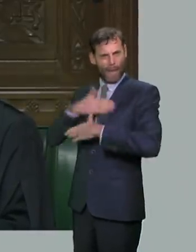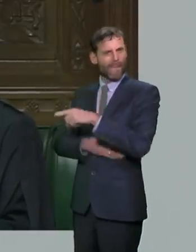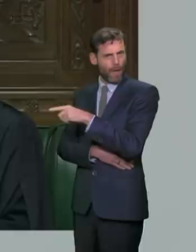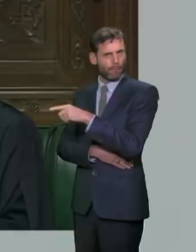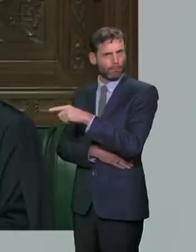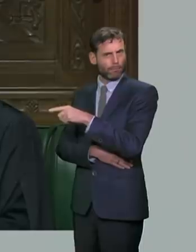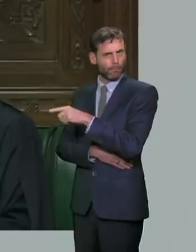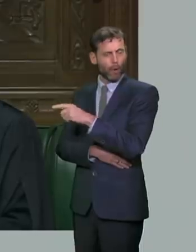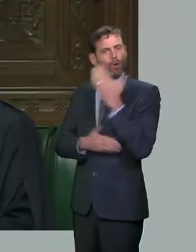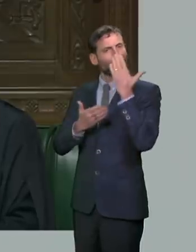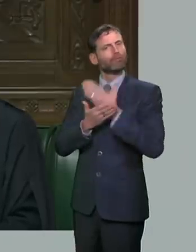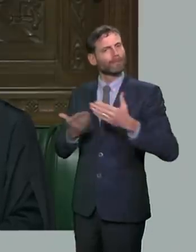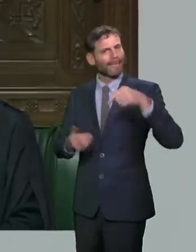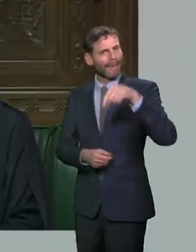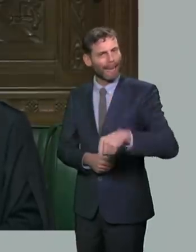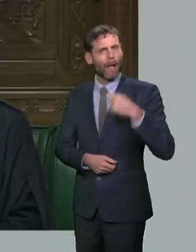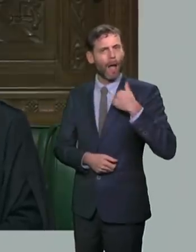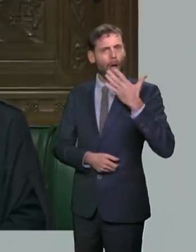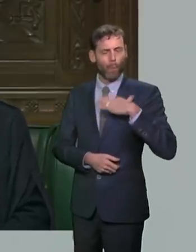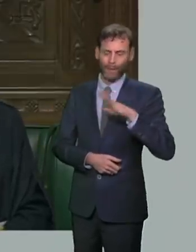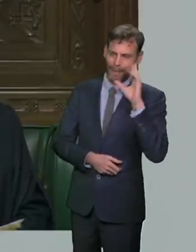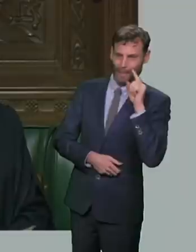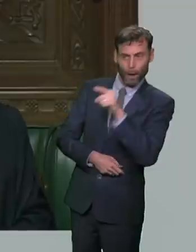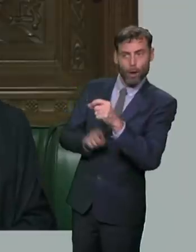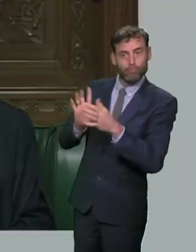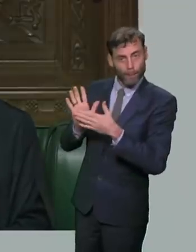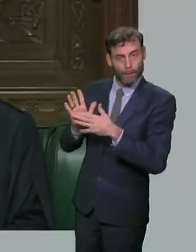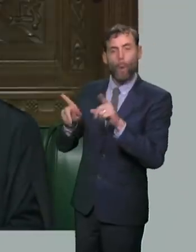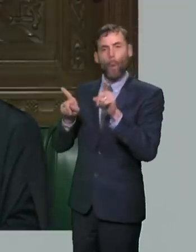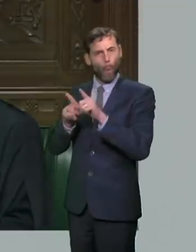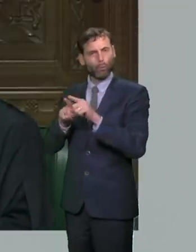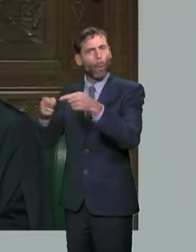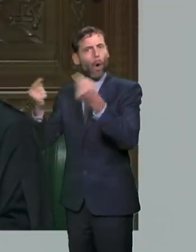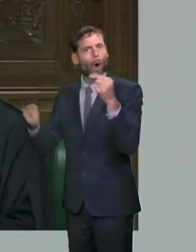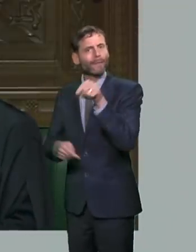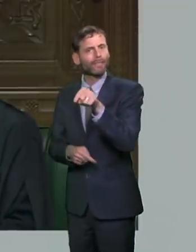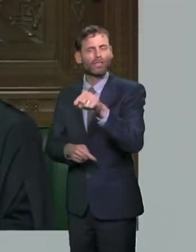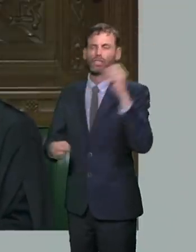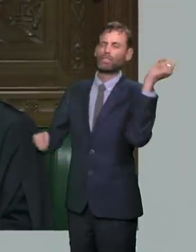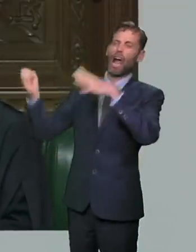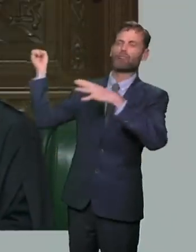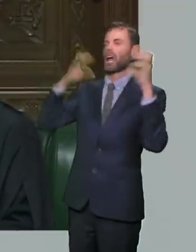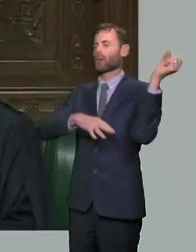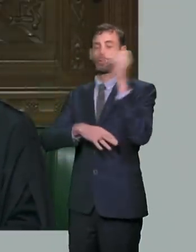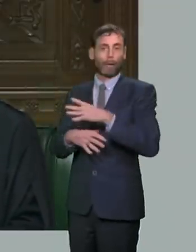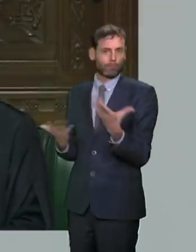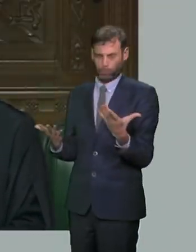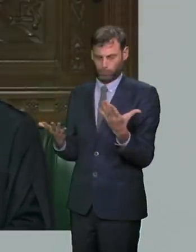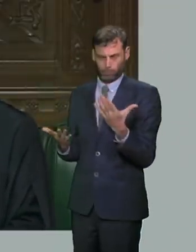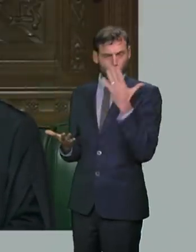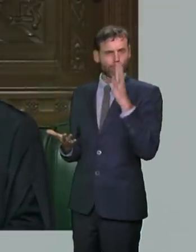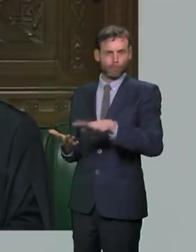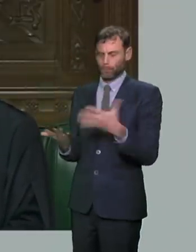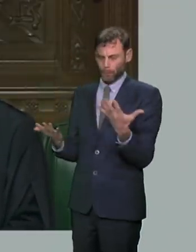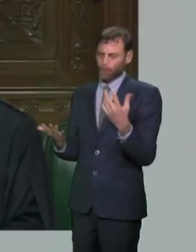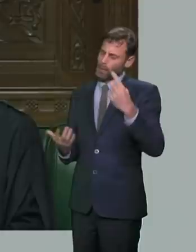some respect. I want to be able to hear not only the Prime Minister, but the Leader of the Opposition. Shouting each other down doesn't do you or your